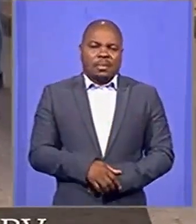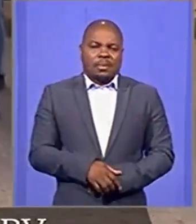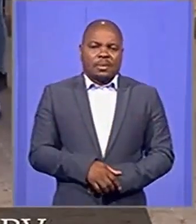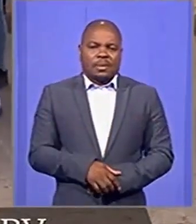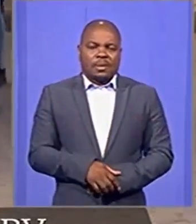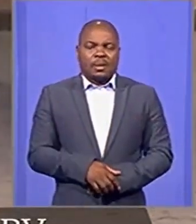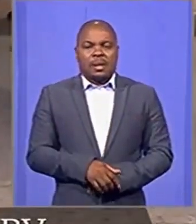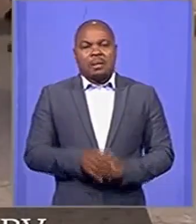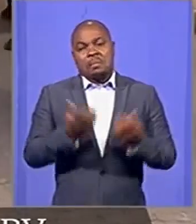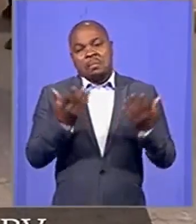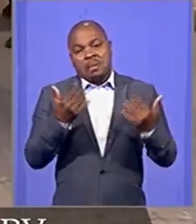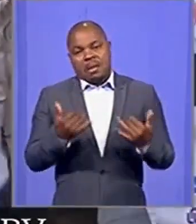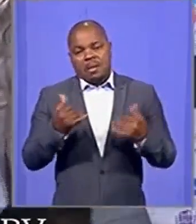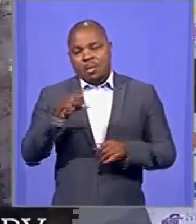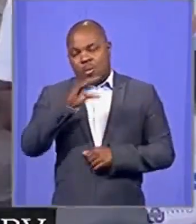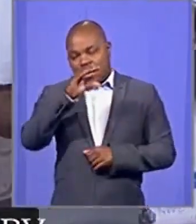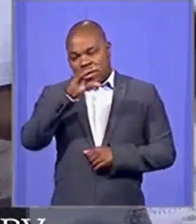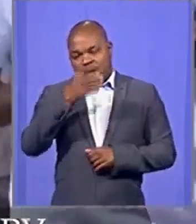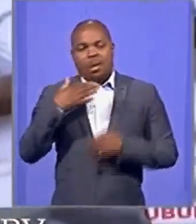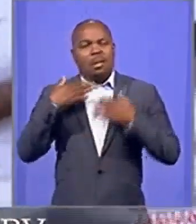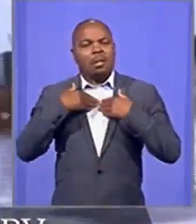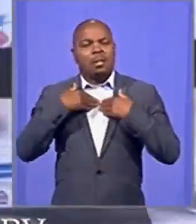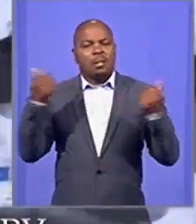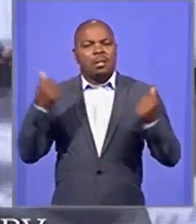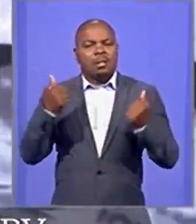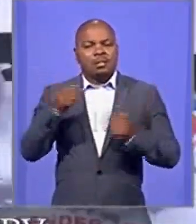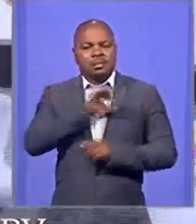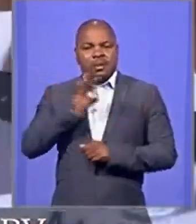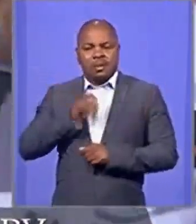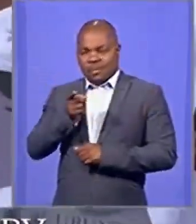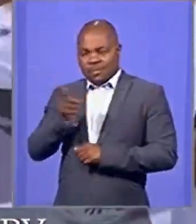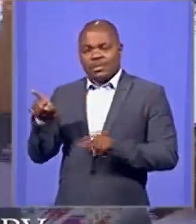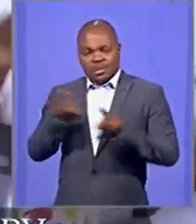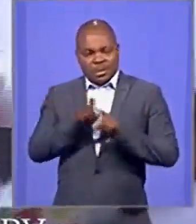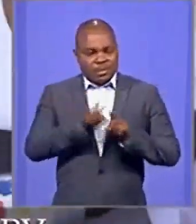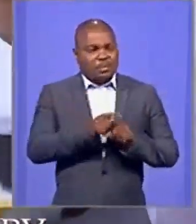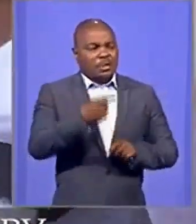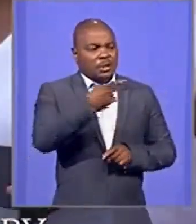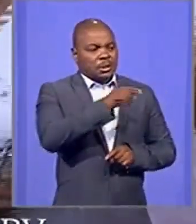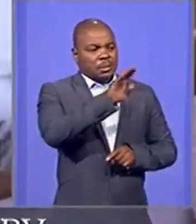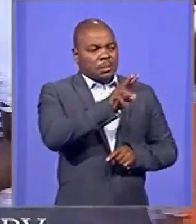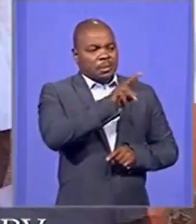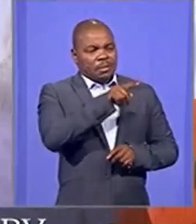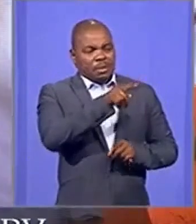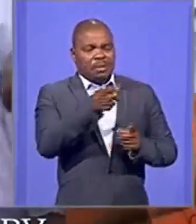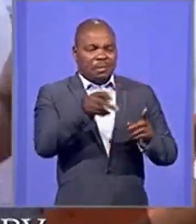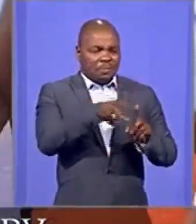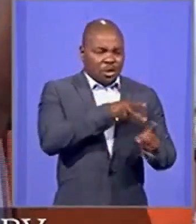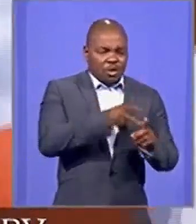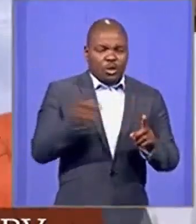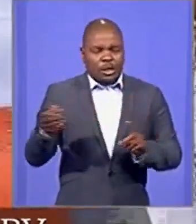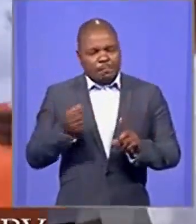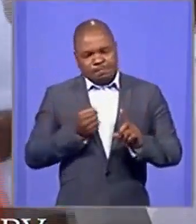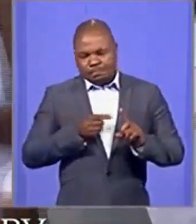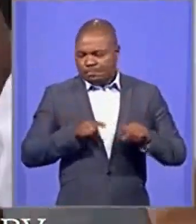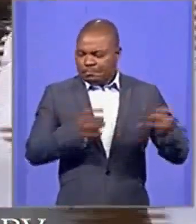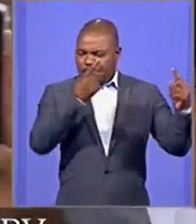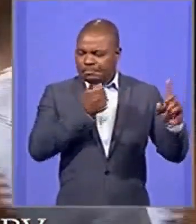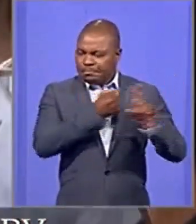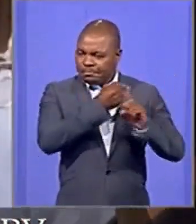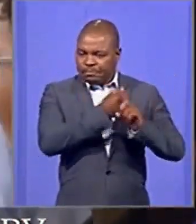Jaanong badiredi ba boitekanelo le bona ba bontsha ke makgatlhanong le koketsego ya dikgetsi tsa bosenyo kgatlhanong